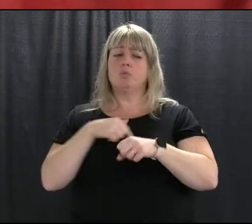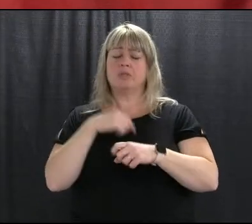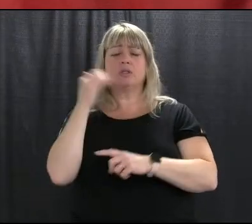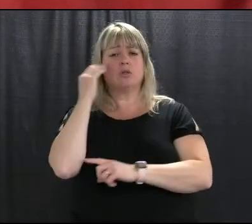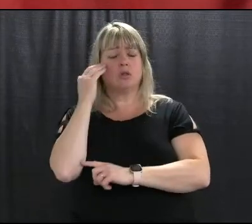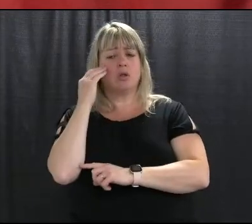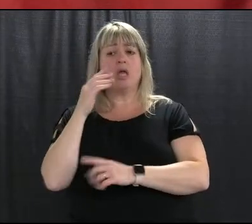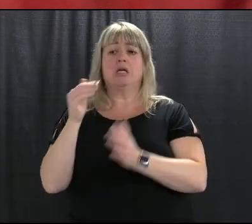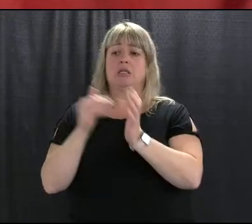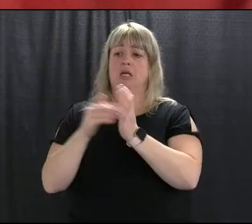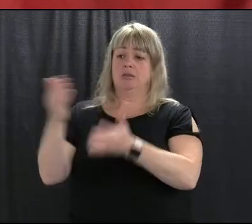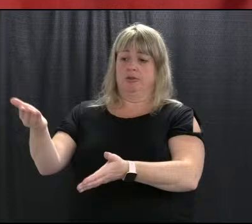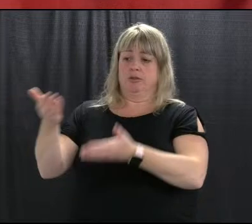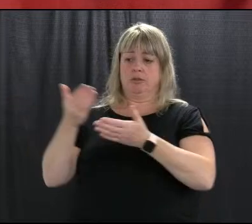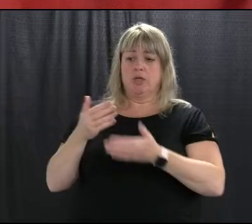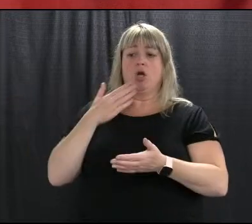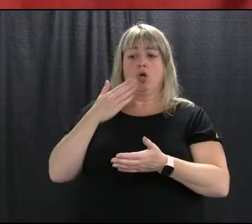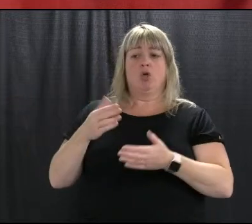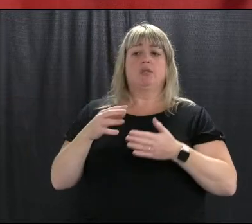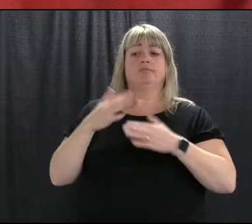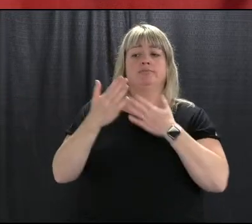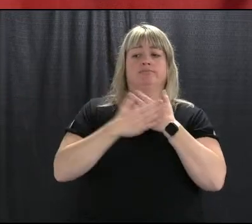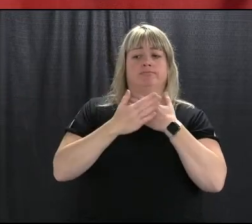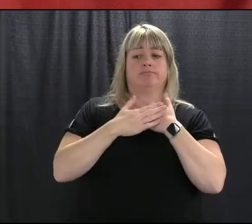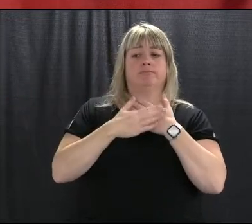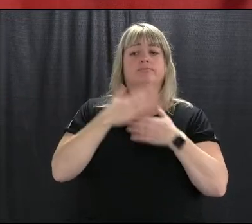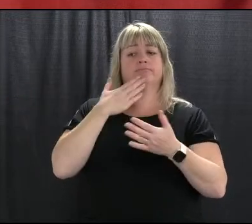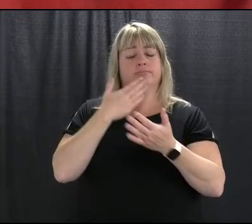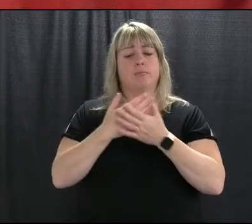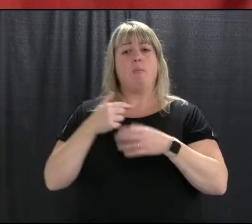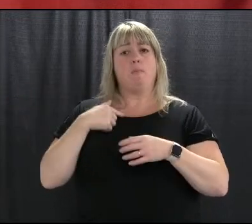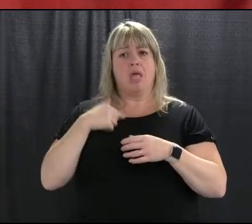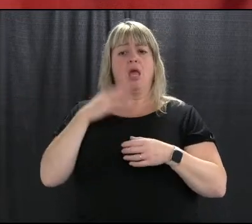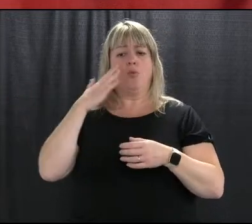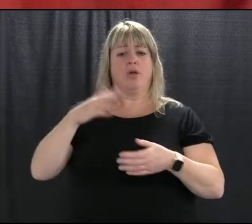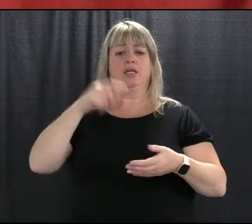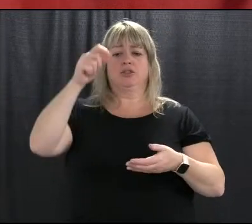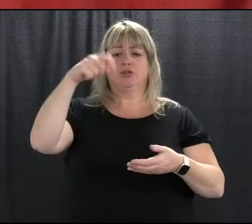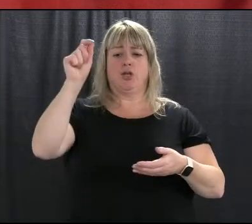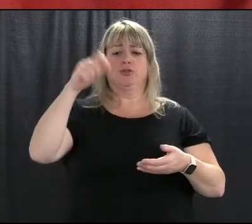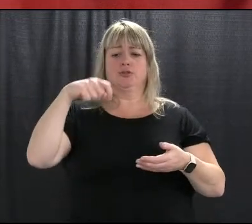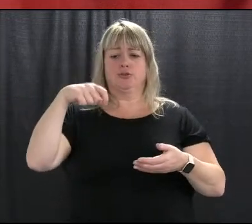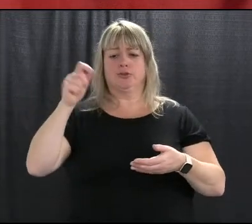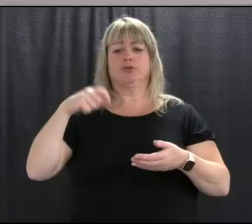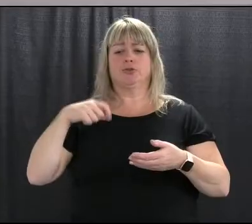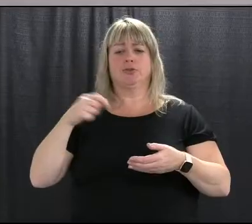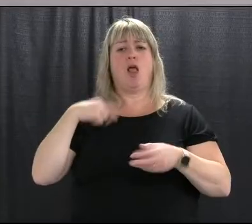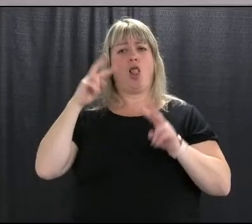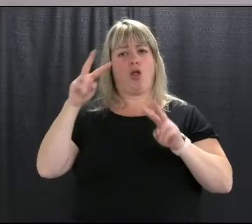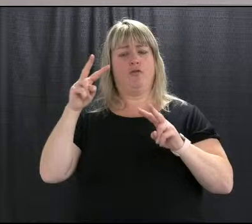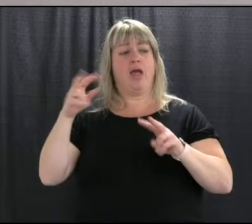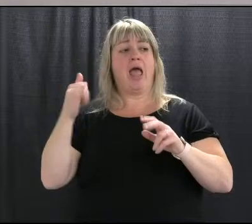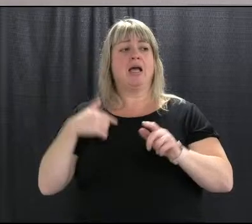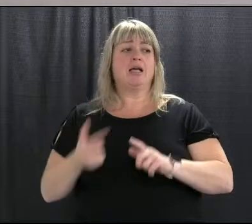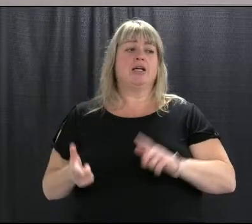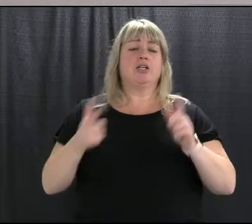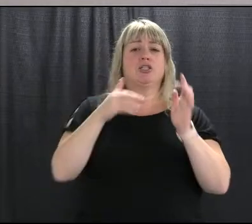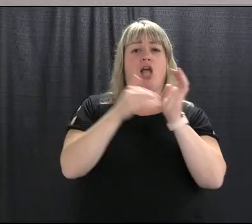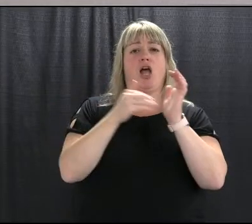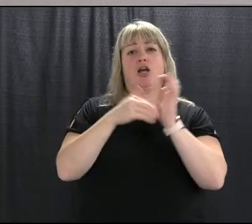these recommendations will guide us in that work. I look forward to checking them off as completed, and I'll now turn it over to Dr.